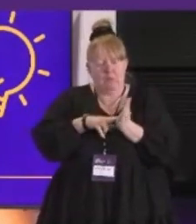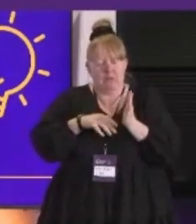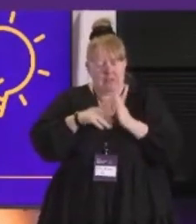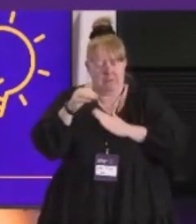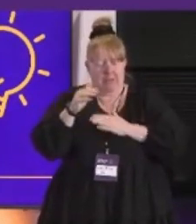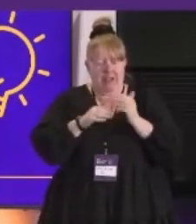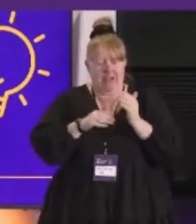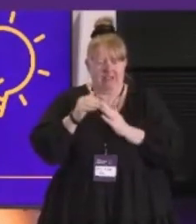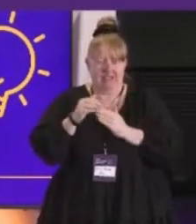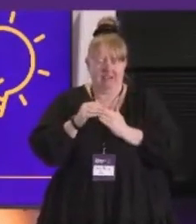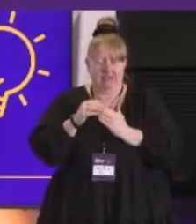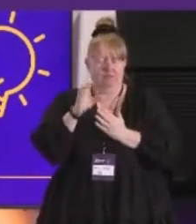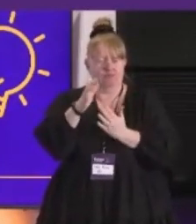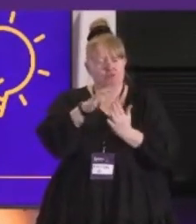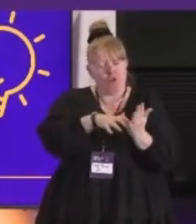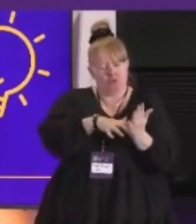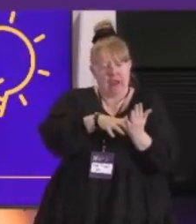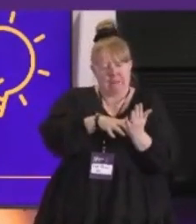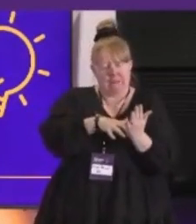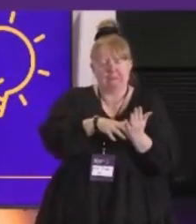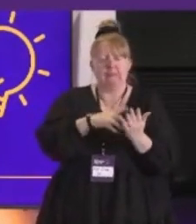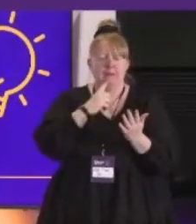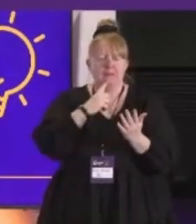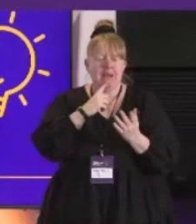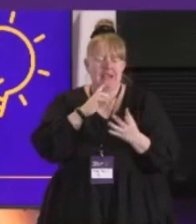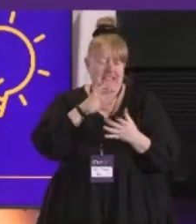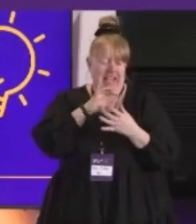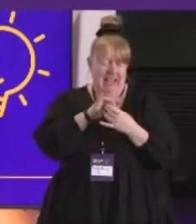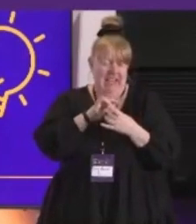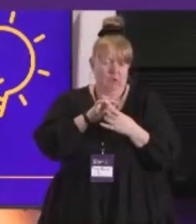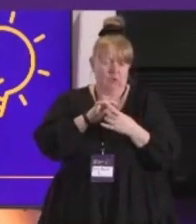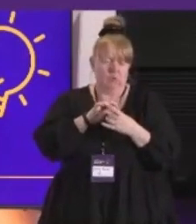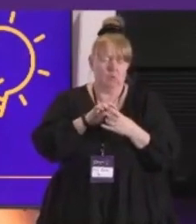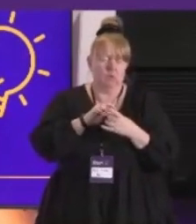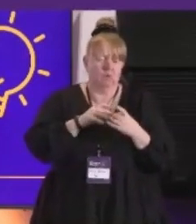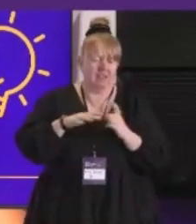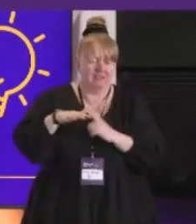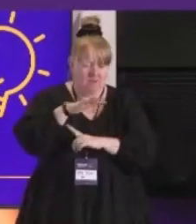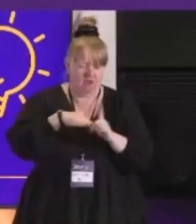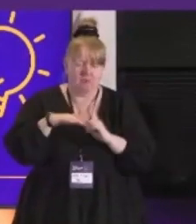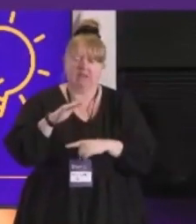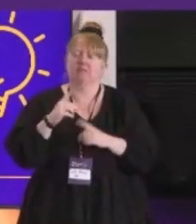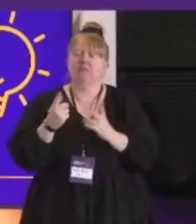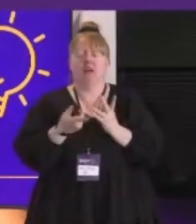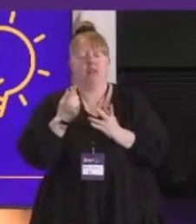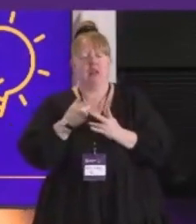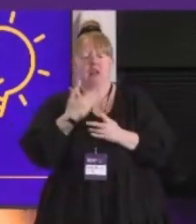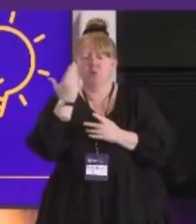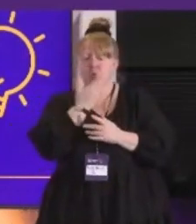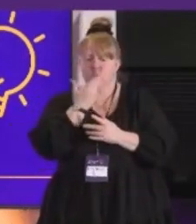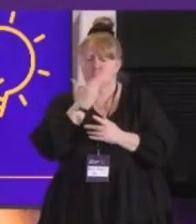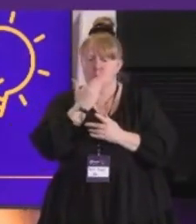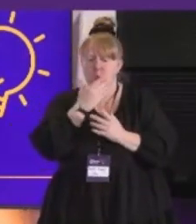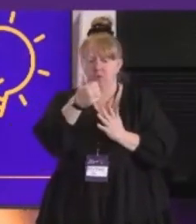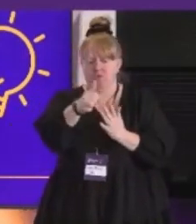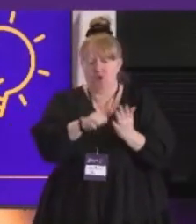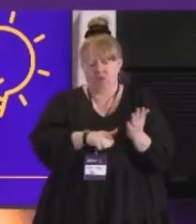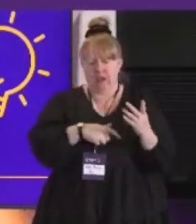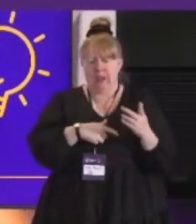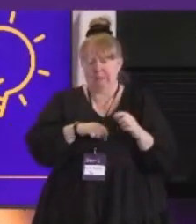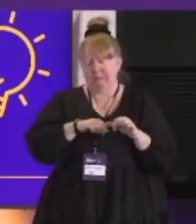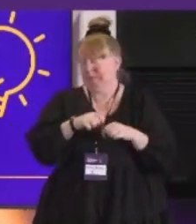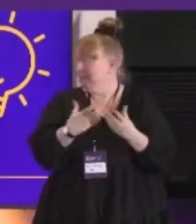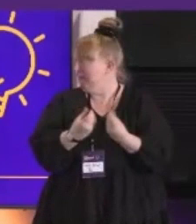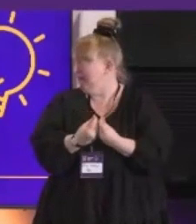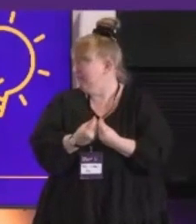We're the same, but for the built environment. One of the other programs which we have is our schools program. So with